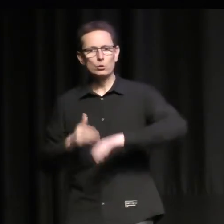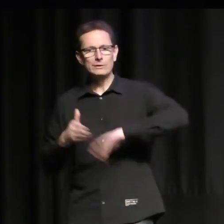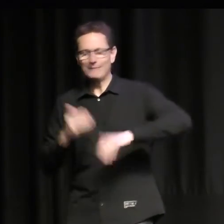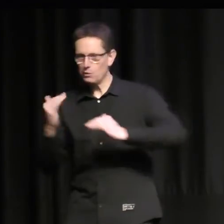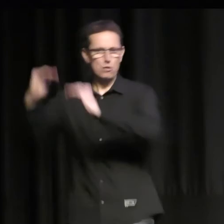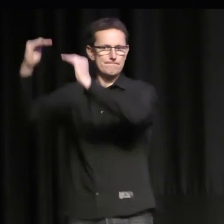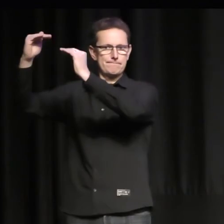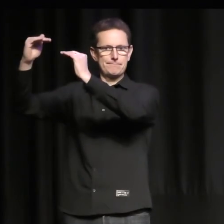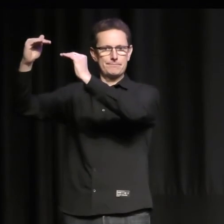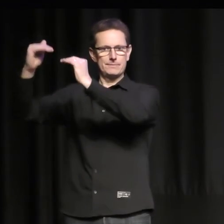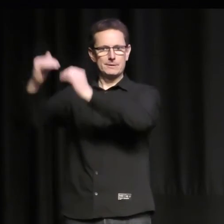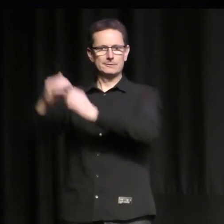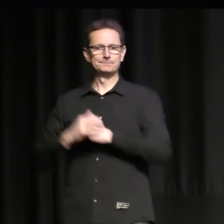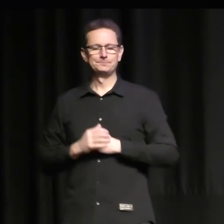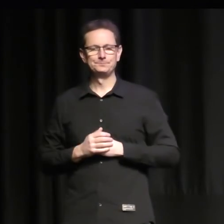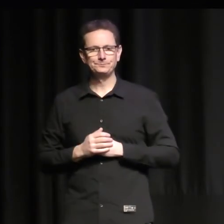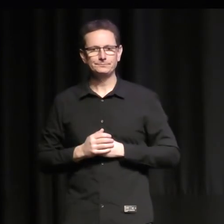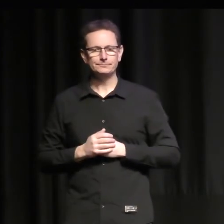The economic